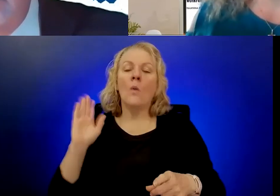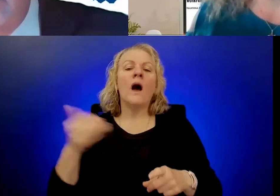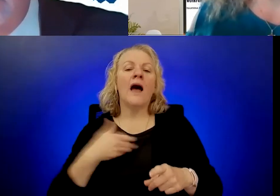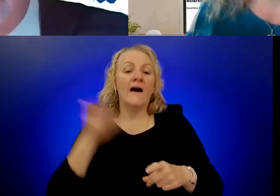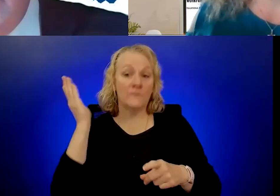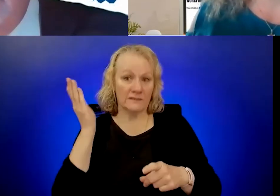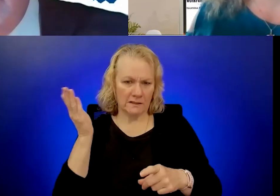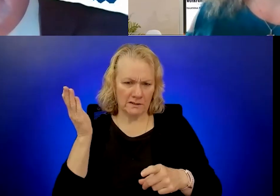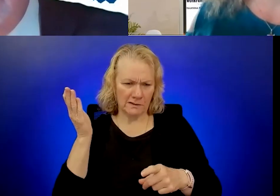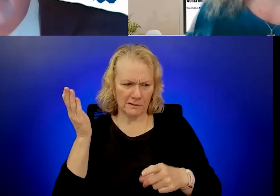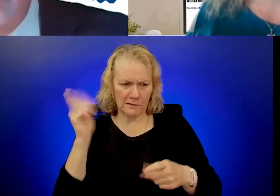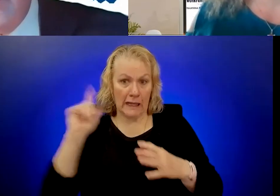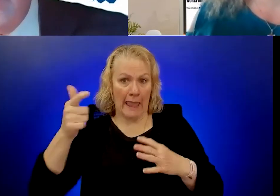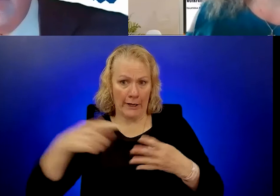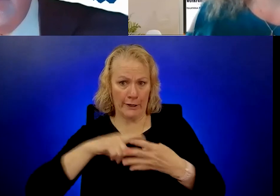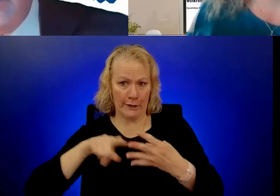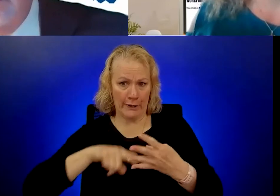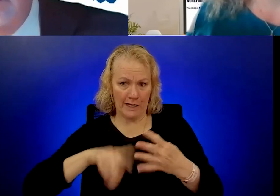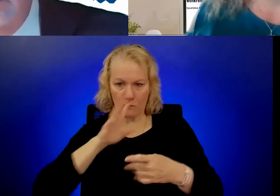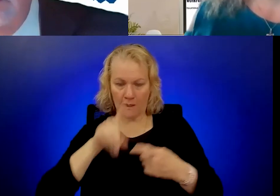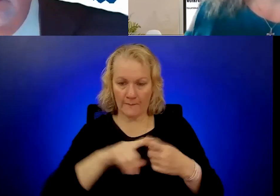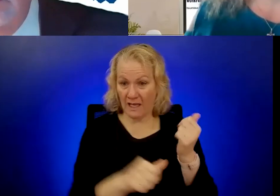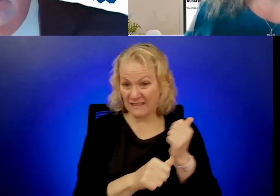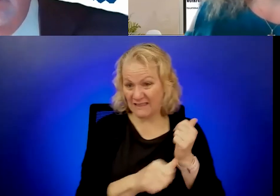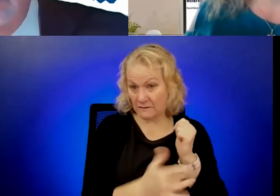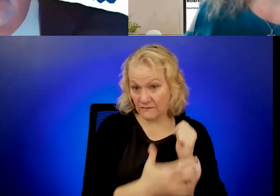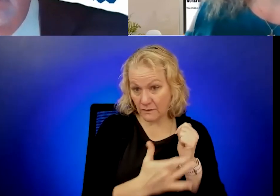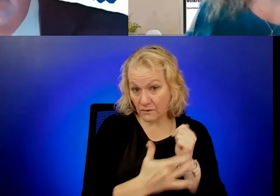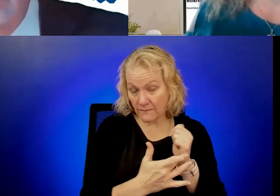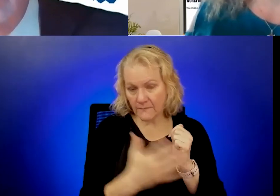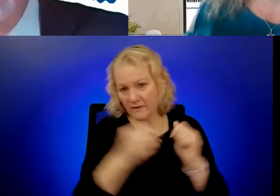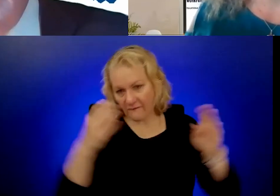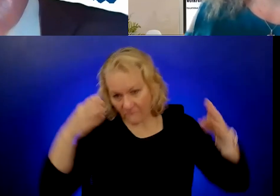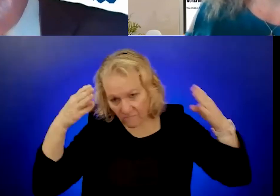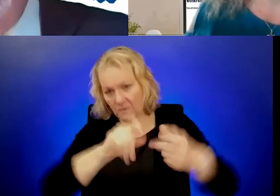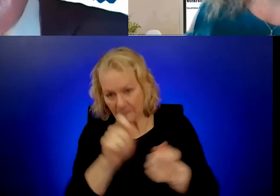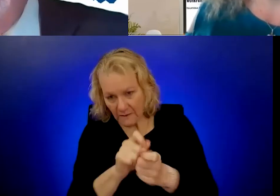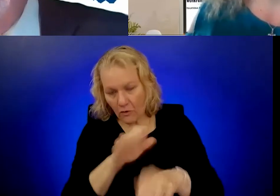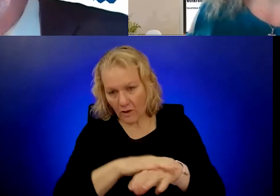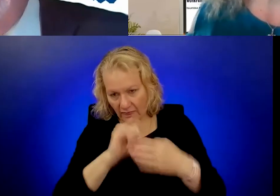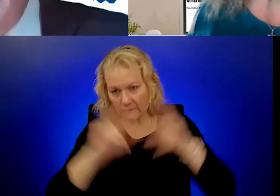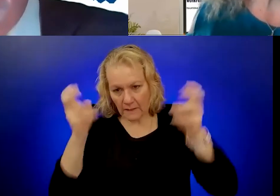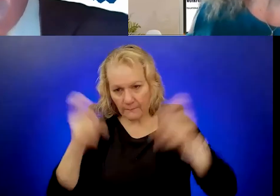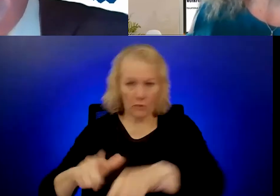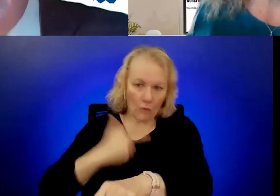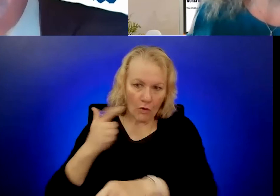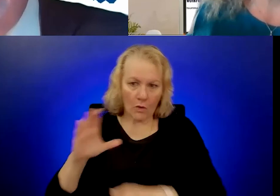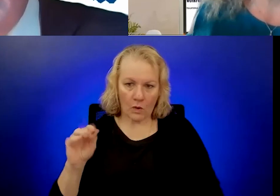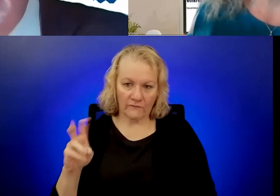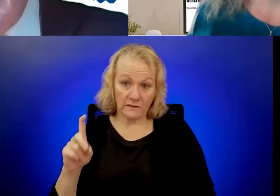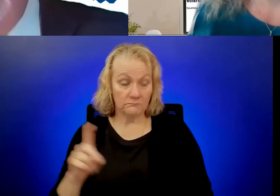our other weeks that talk about assistive technology and that focus specifically on long COVID. Okay,